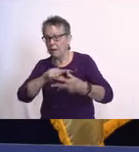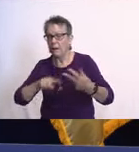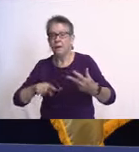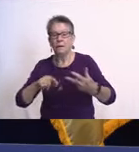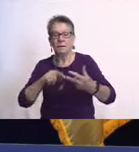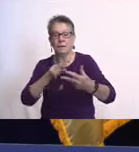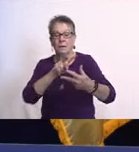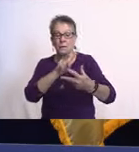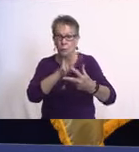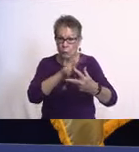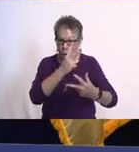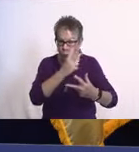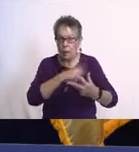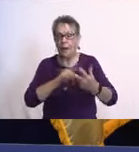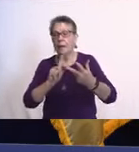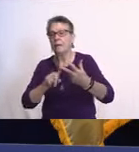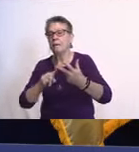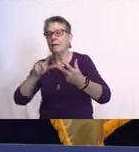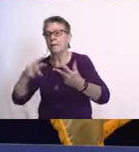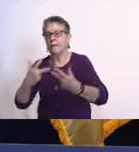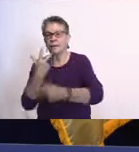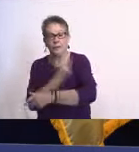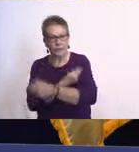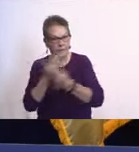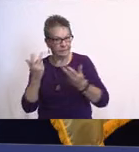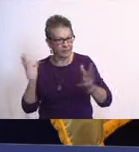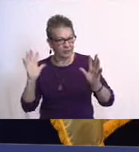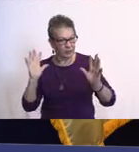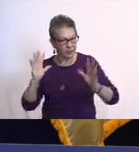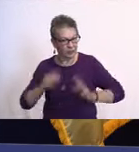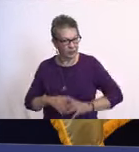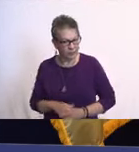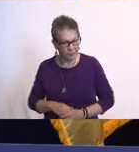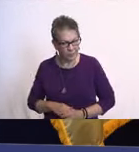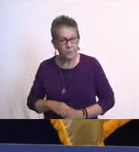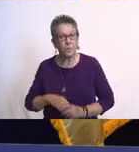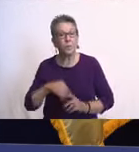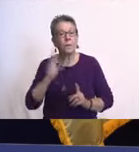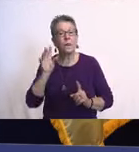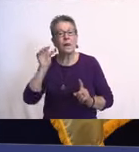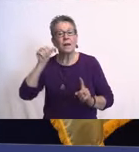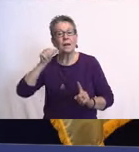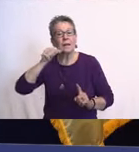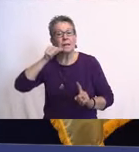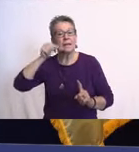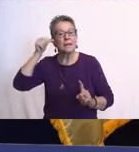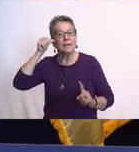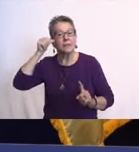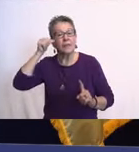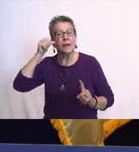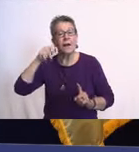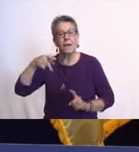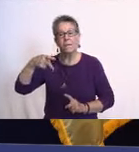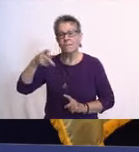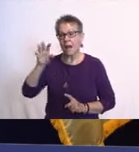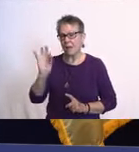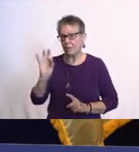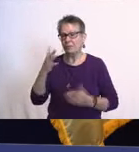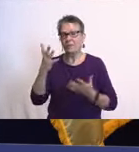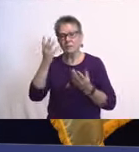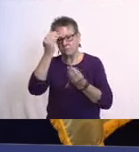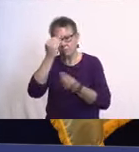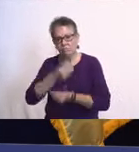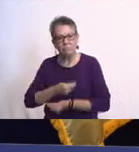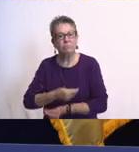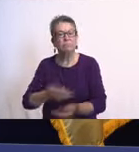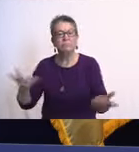We had some more good news yesterday when Pfizer announced that it has filed an application with the United States Food and Drug